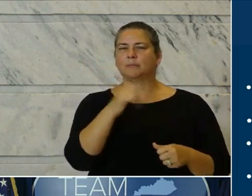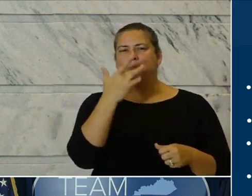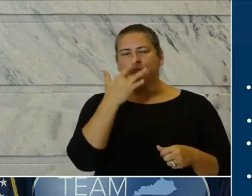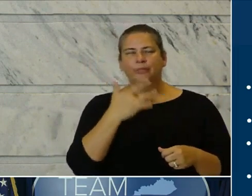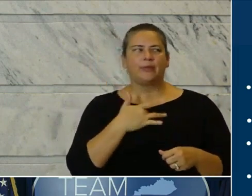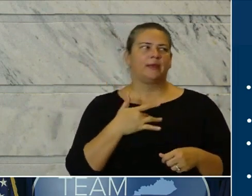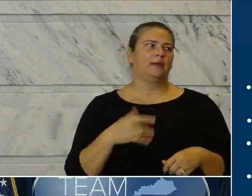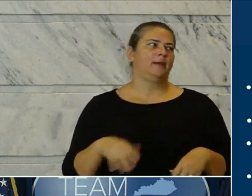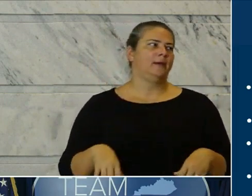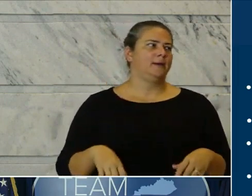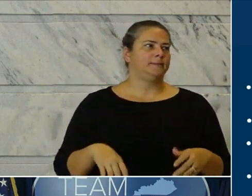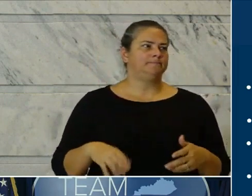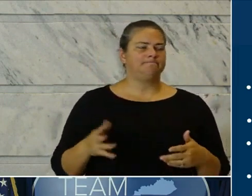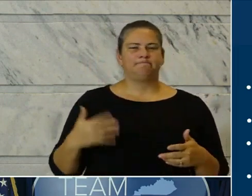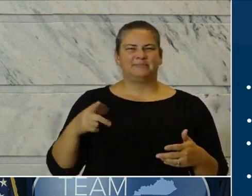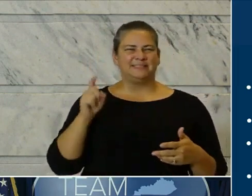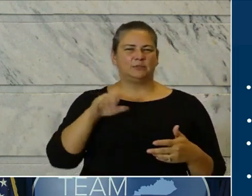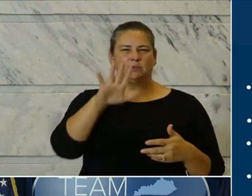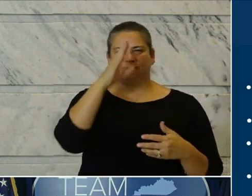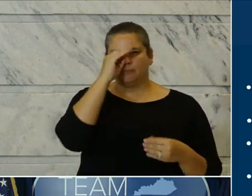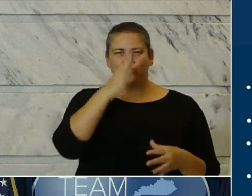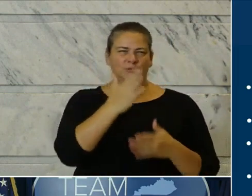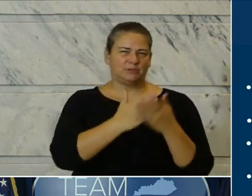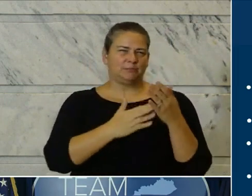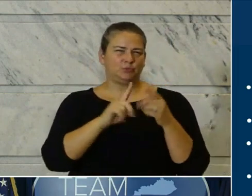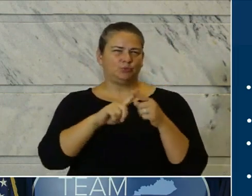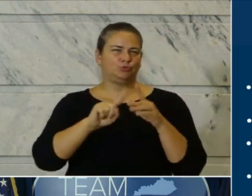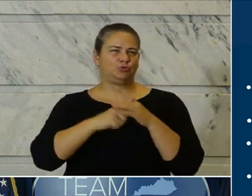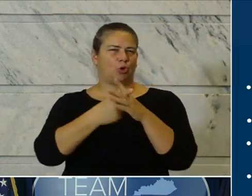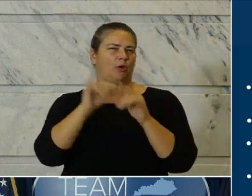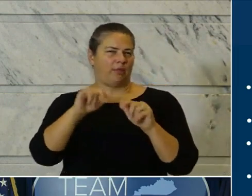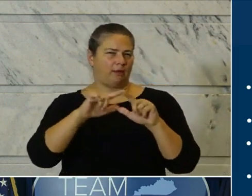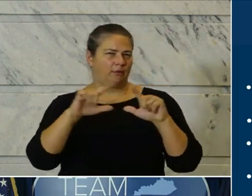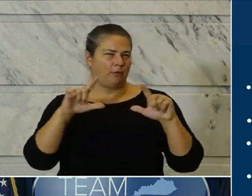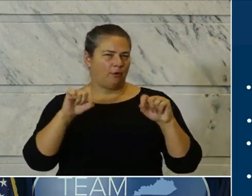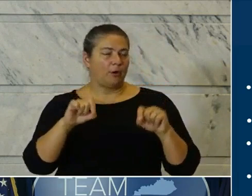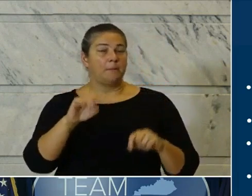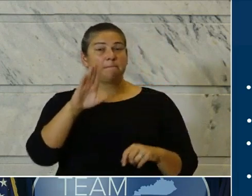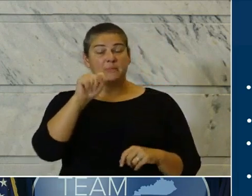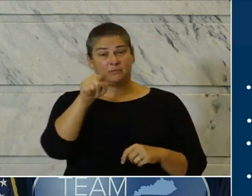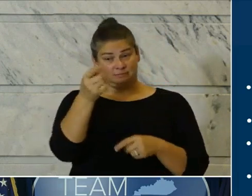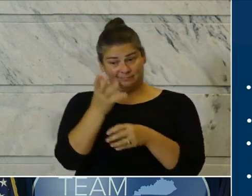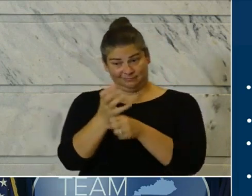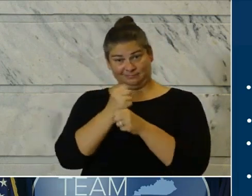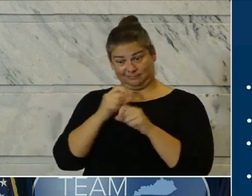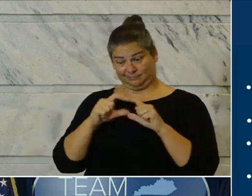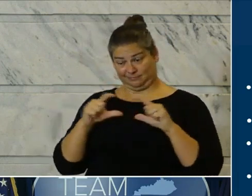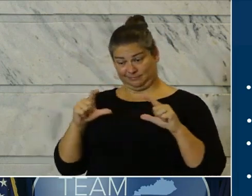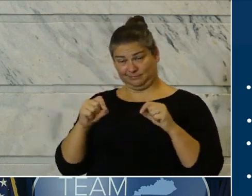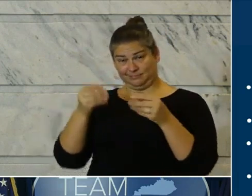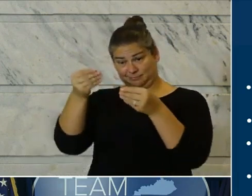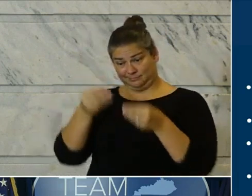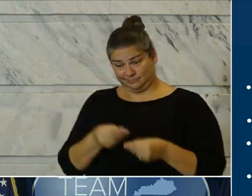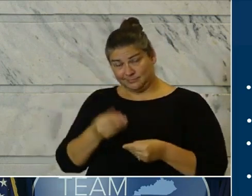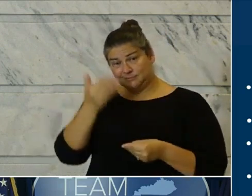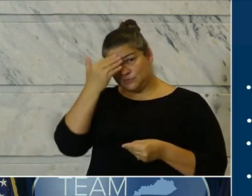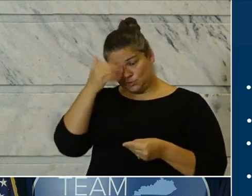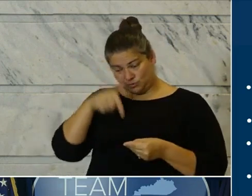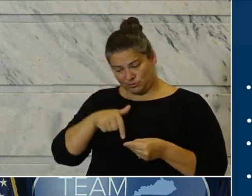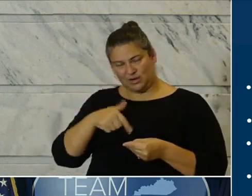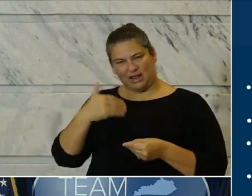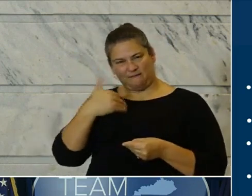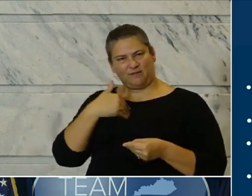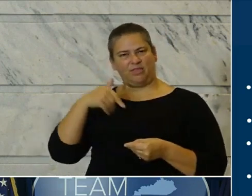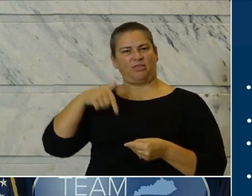date and some other information to activate the cards, but when you receive them, know that those services